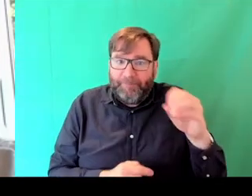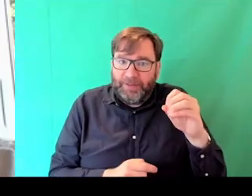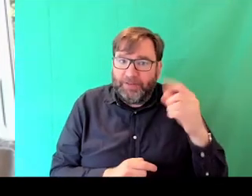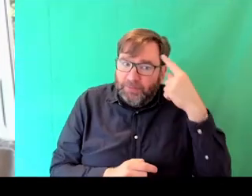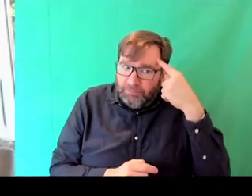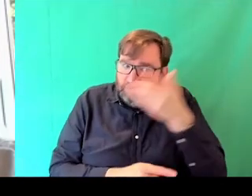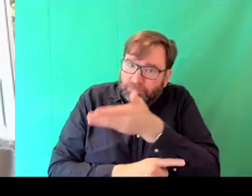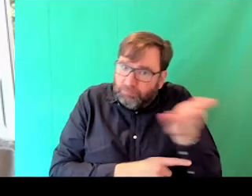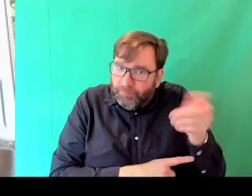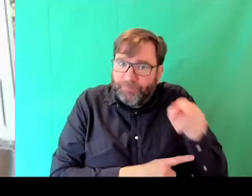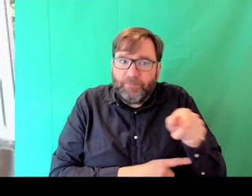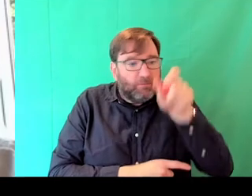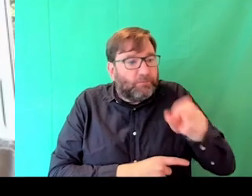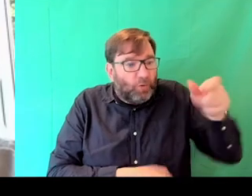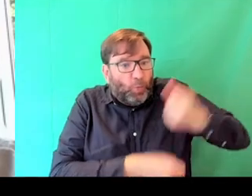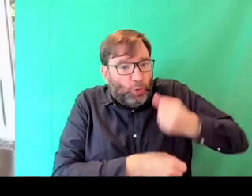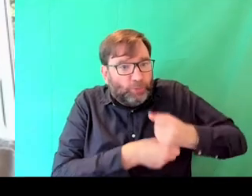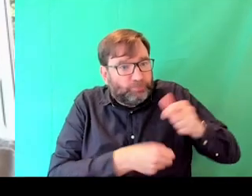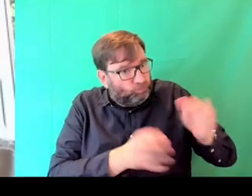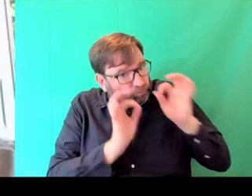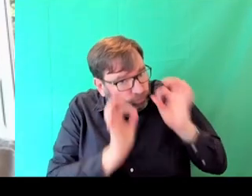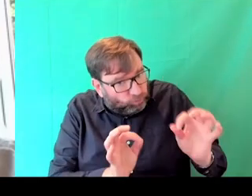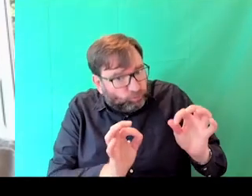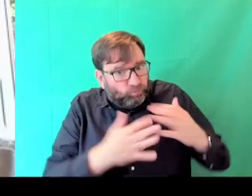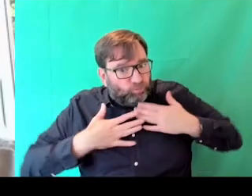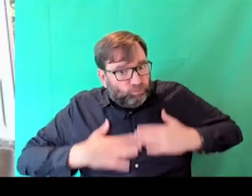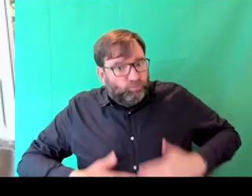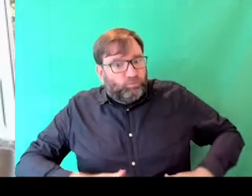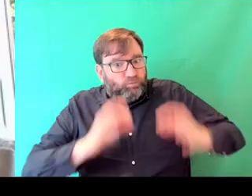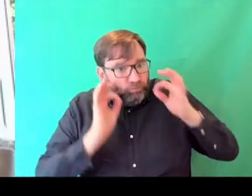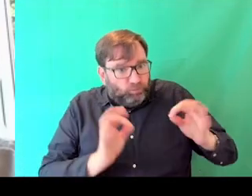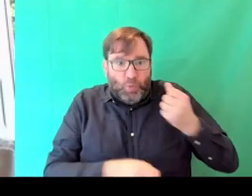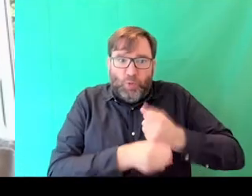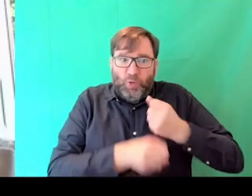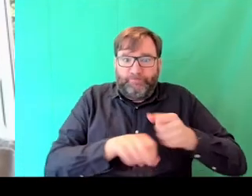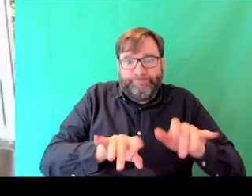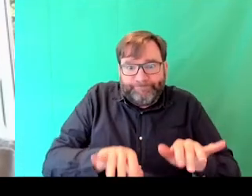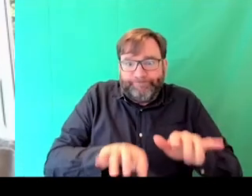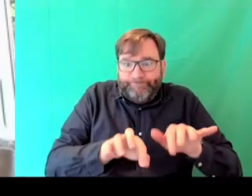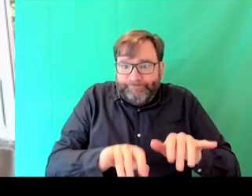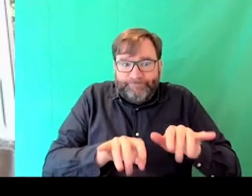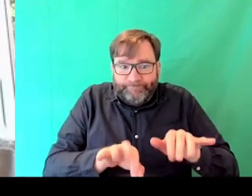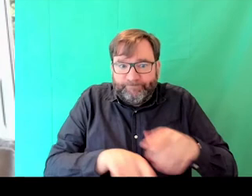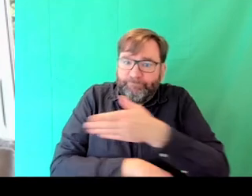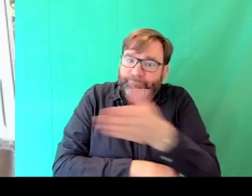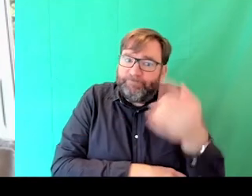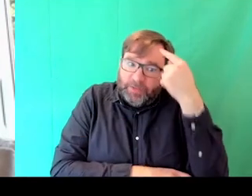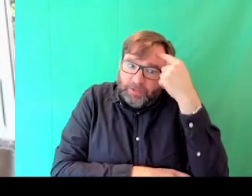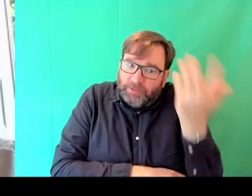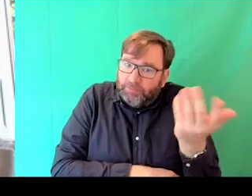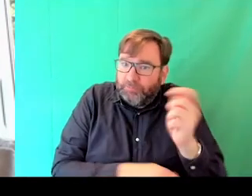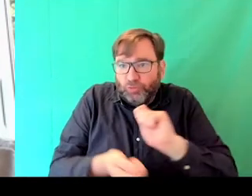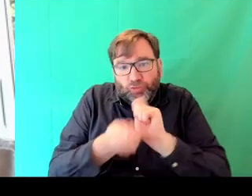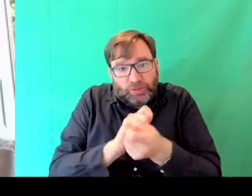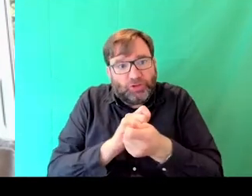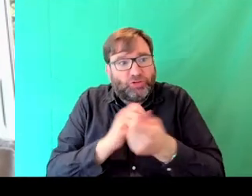in the workplace? How do you think people should be advocating for their needs, and how do you think companies should be responding? And Anna, we'll start with you and work our way